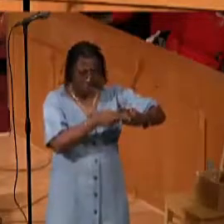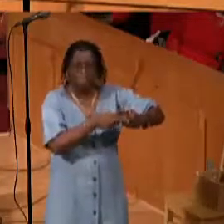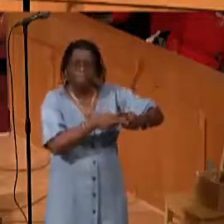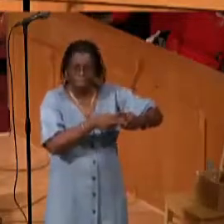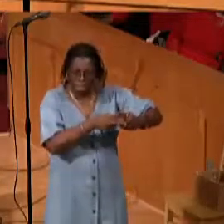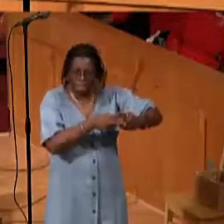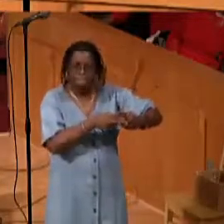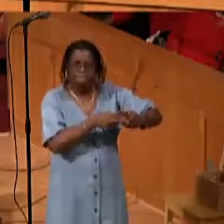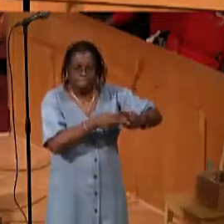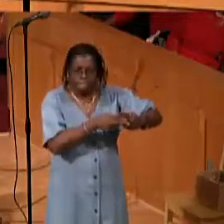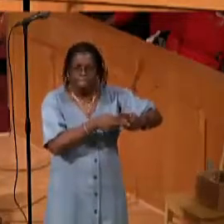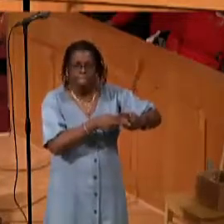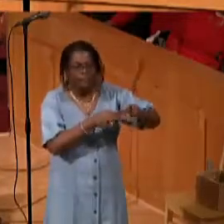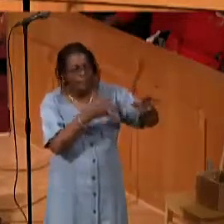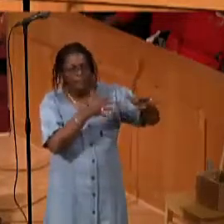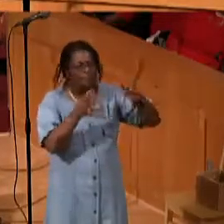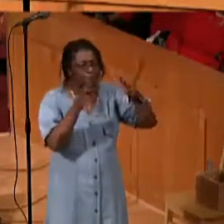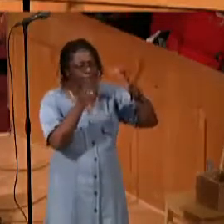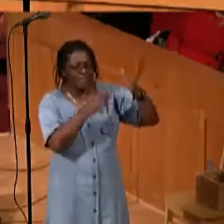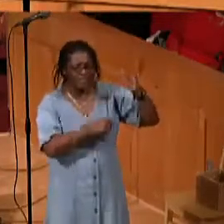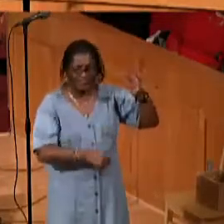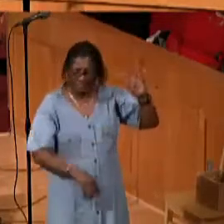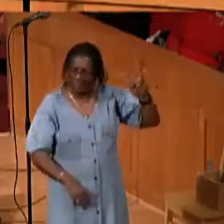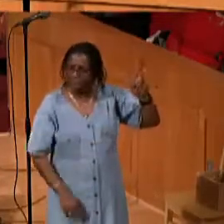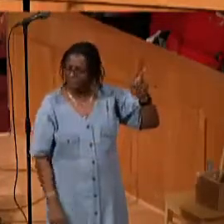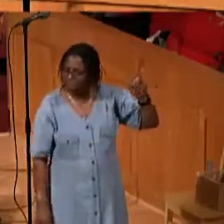Amen. Praise God.